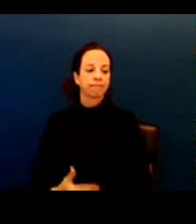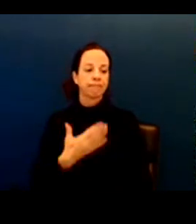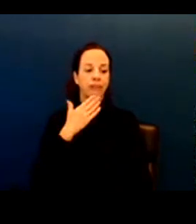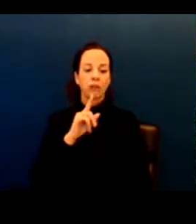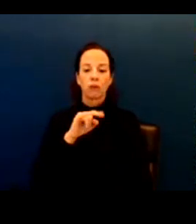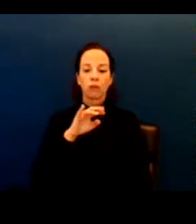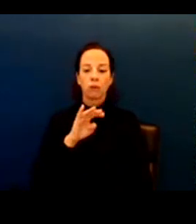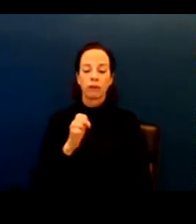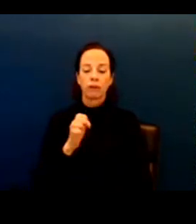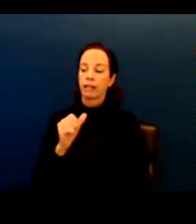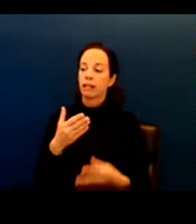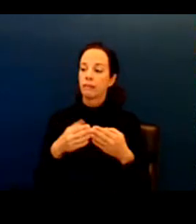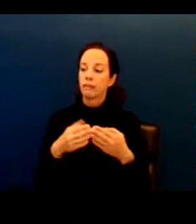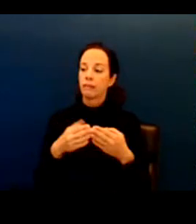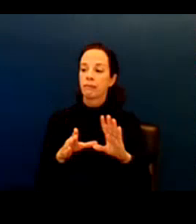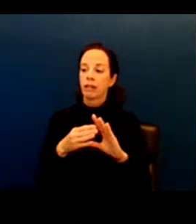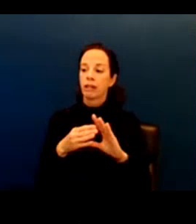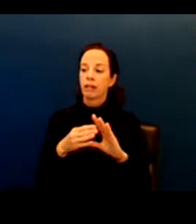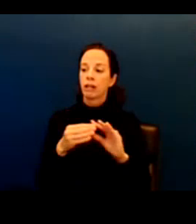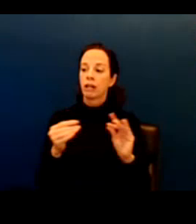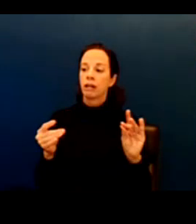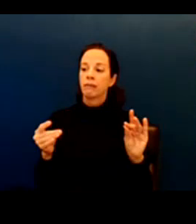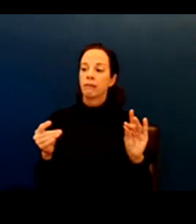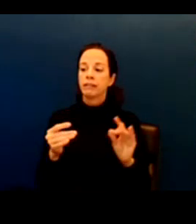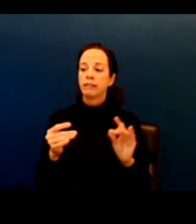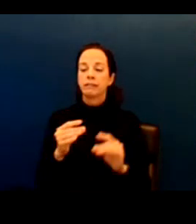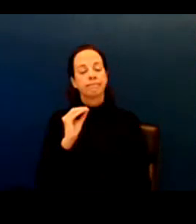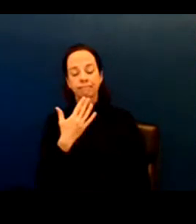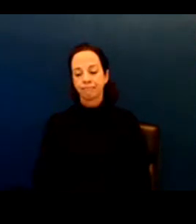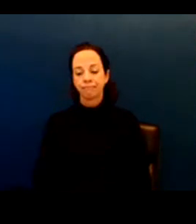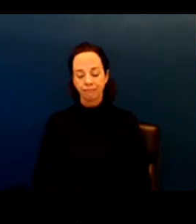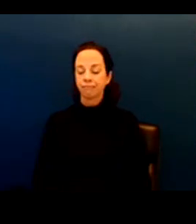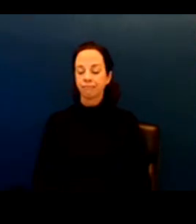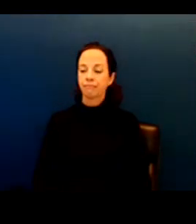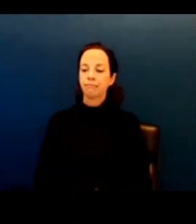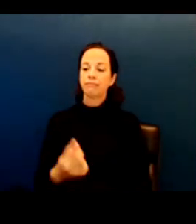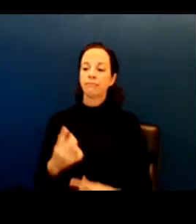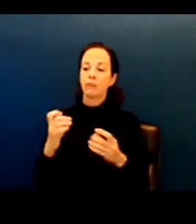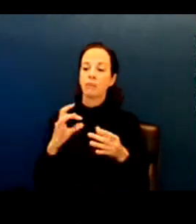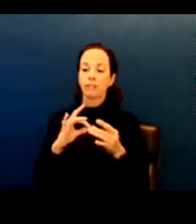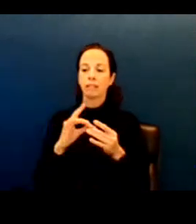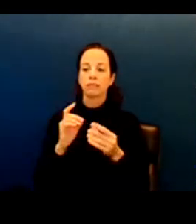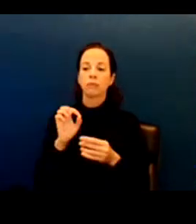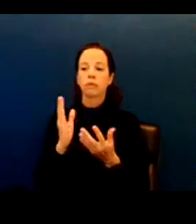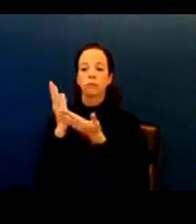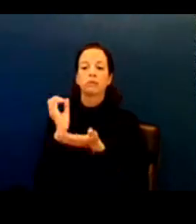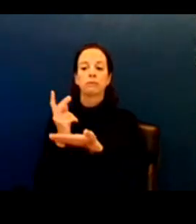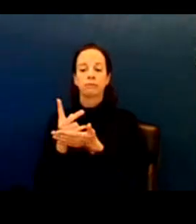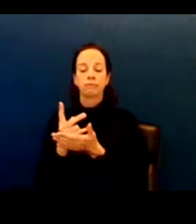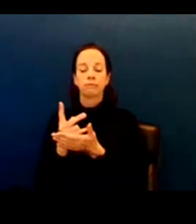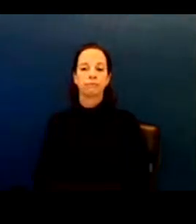Any public comment? There is no public comment. Thank you. Thank you. Question, comment, or a motion from the dais?